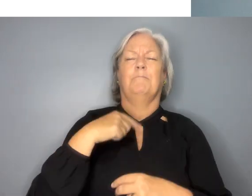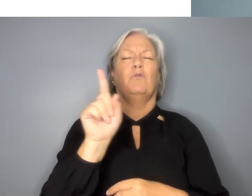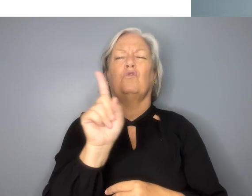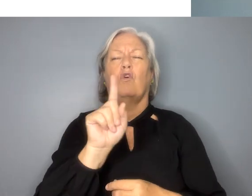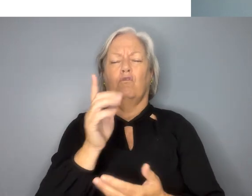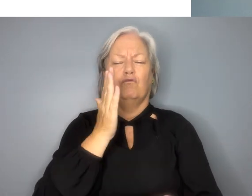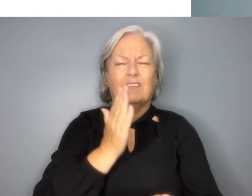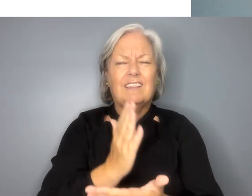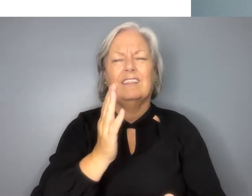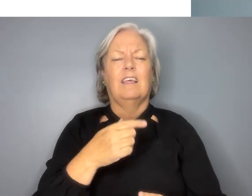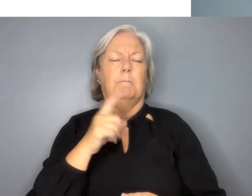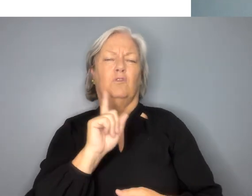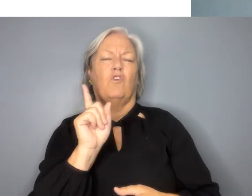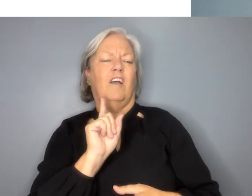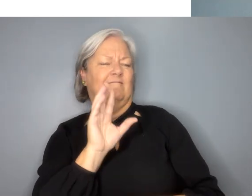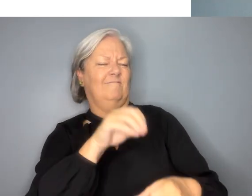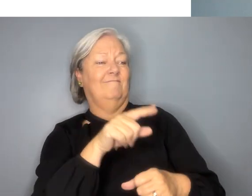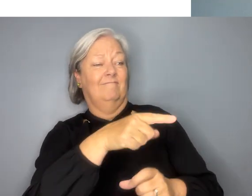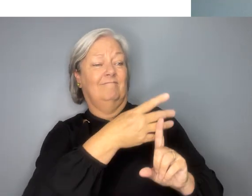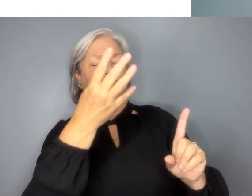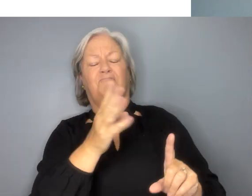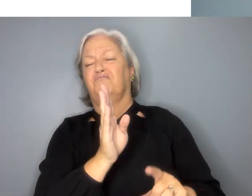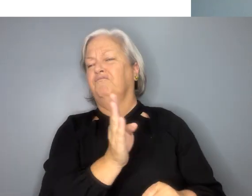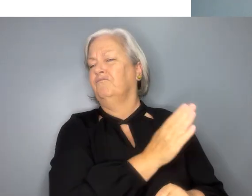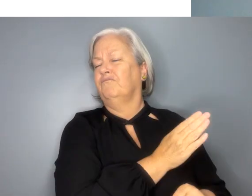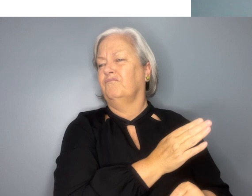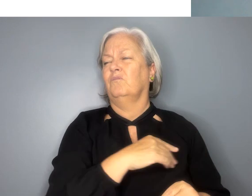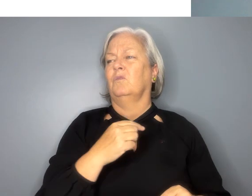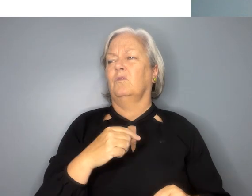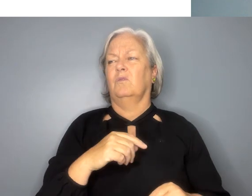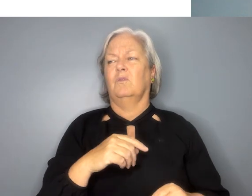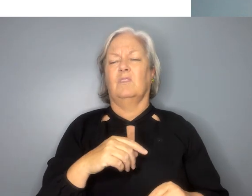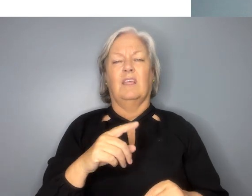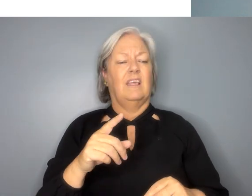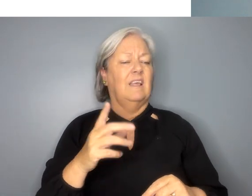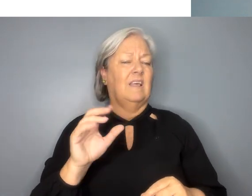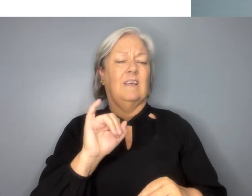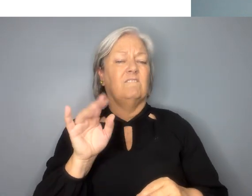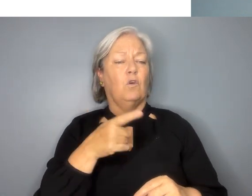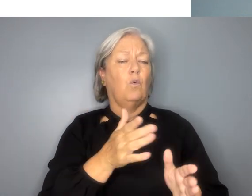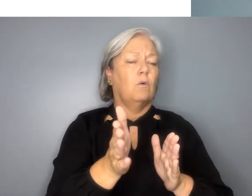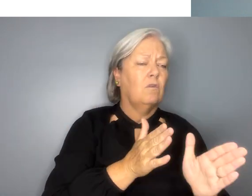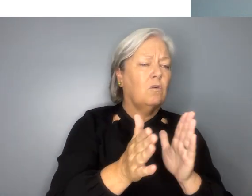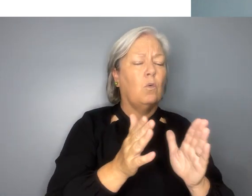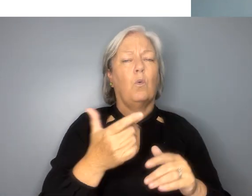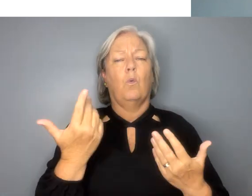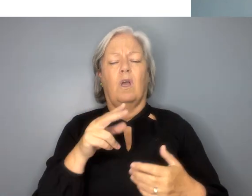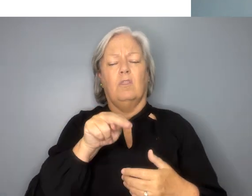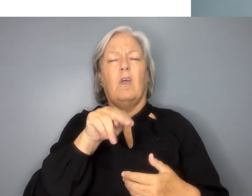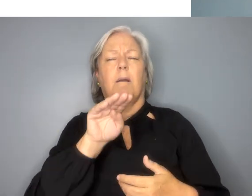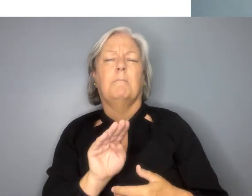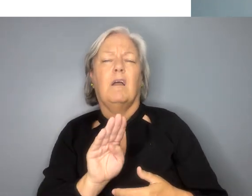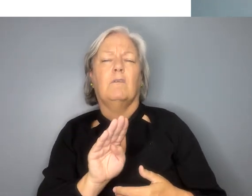real enough, even within the SOGI or the LGBTIQA plus community and advocacy, being bisexual and non-binary, I